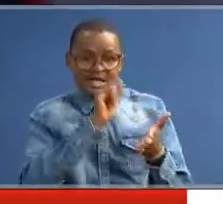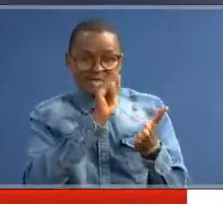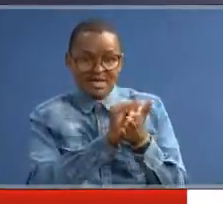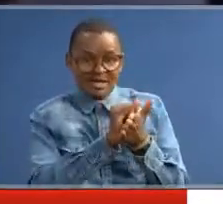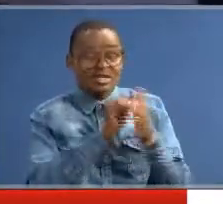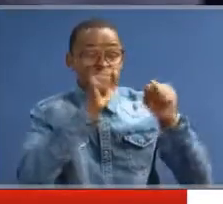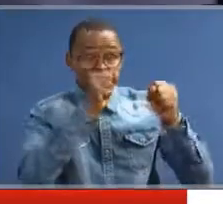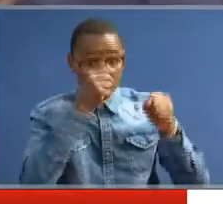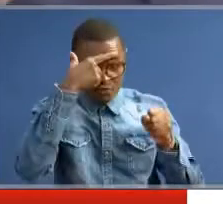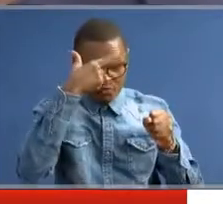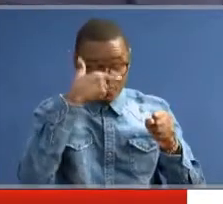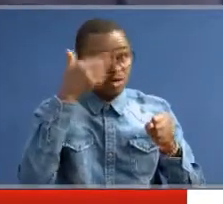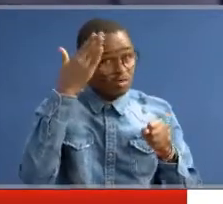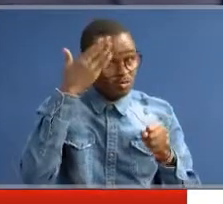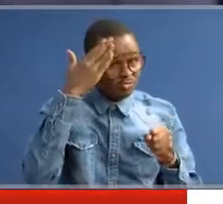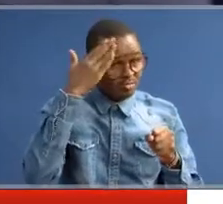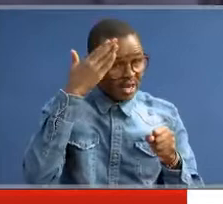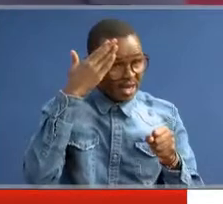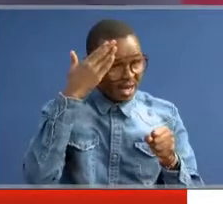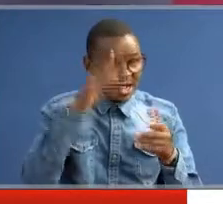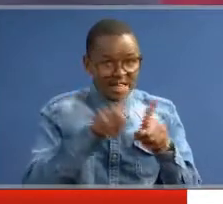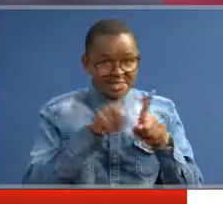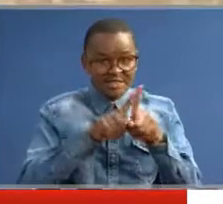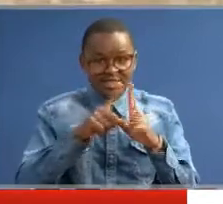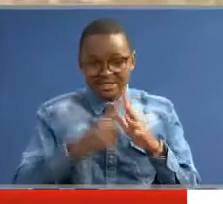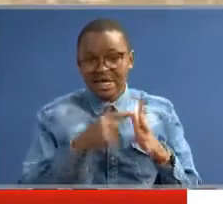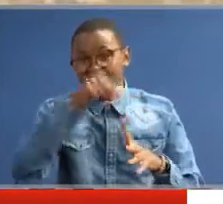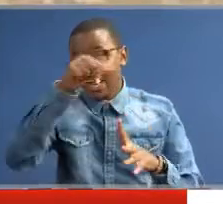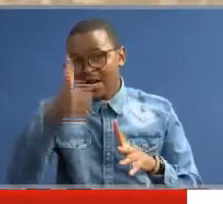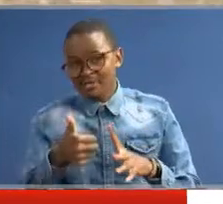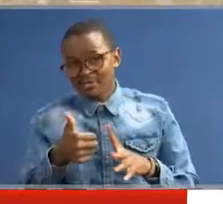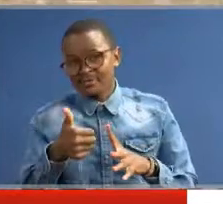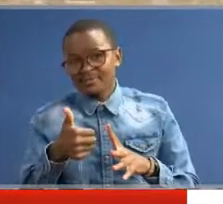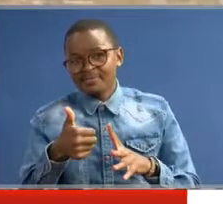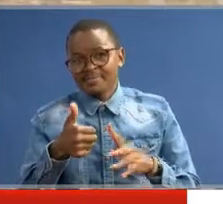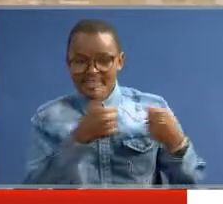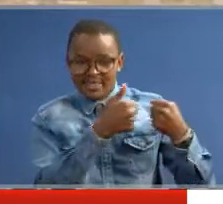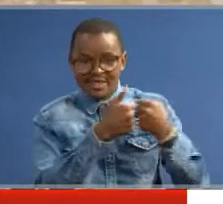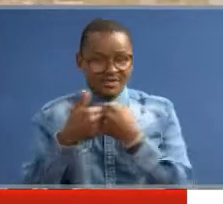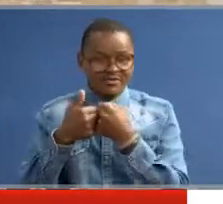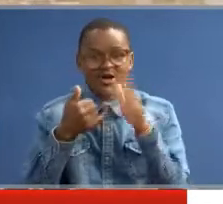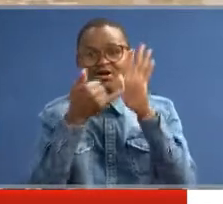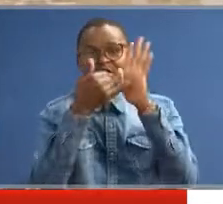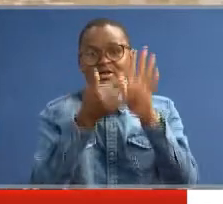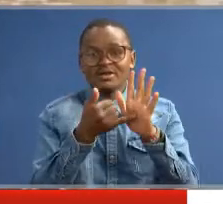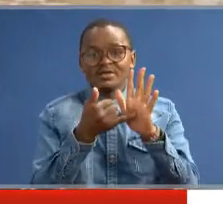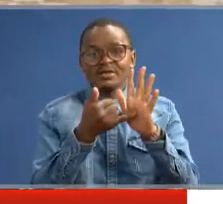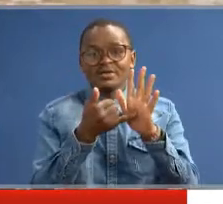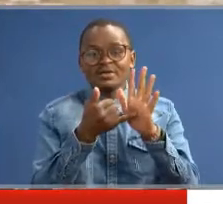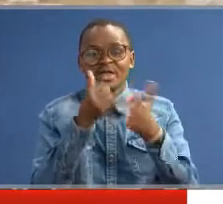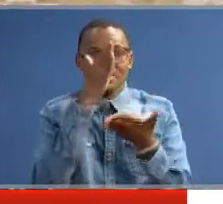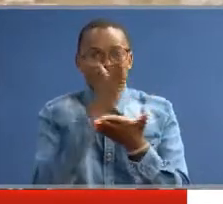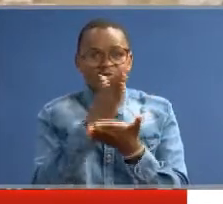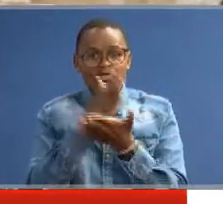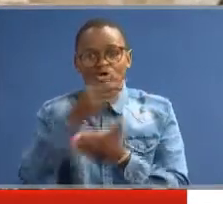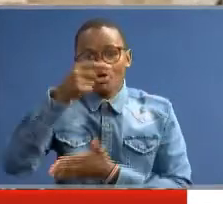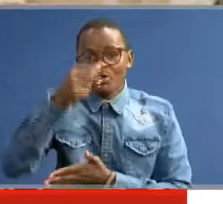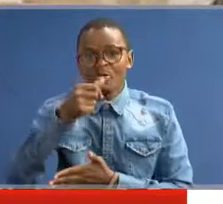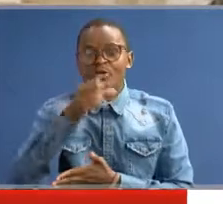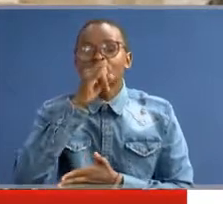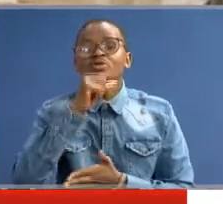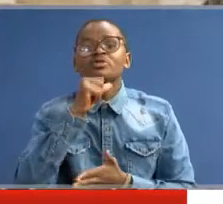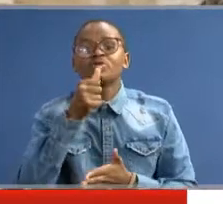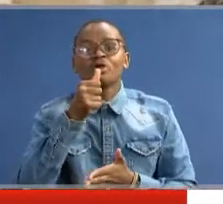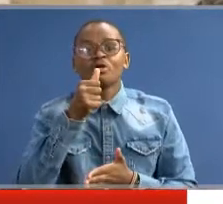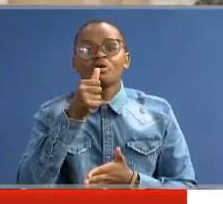for them as they roll out the next batch of the notes. The challenge of identifying the authenticity of the notes is